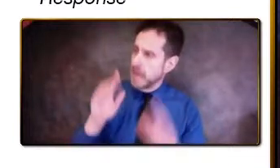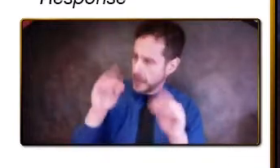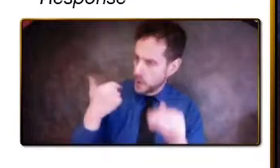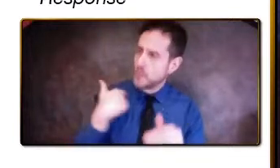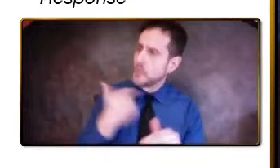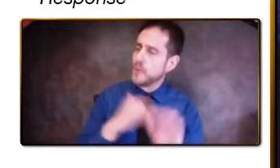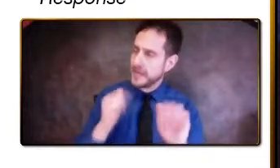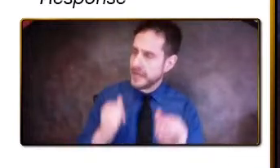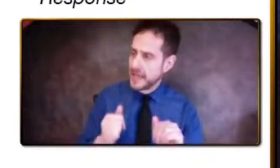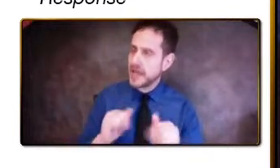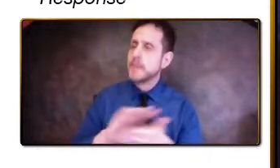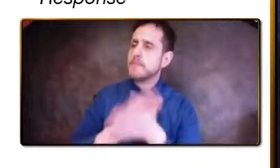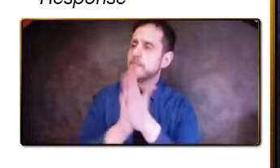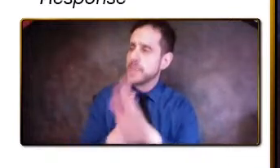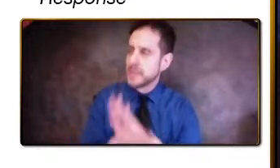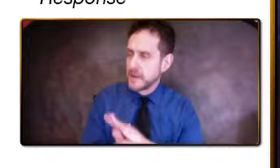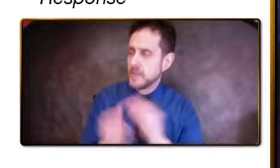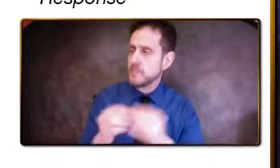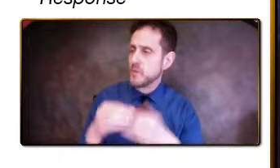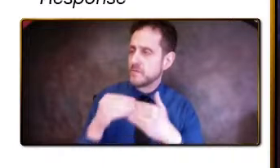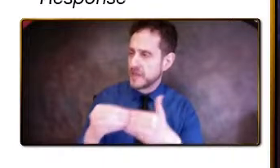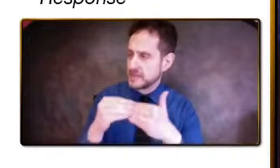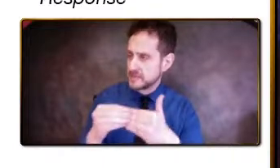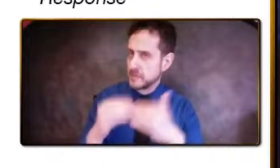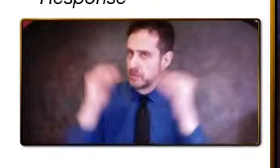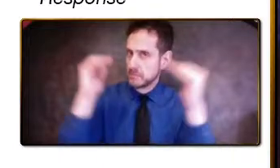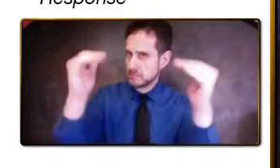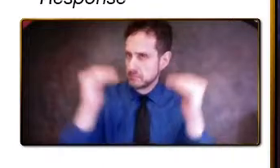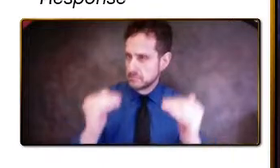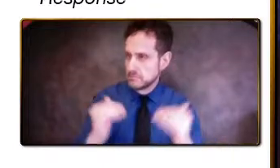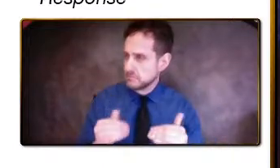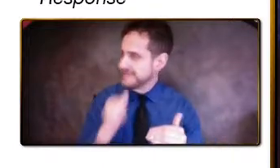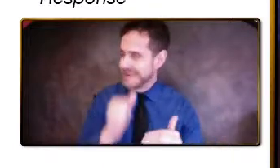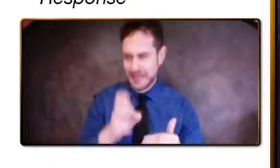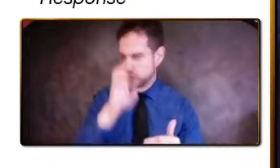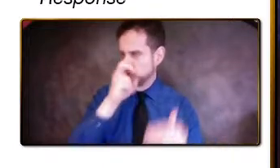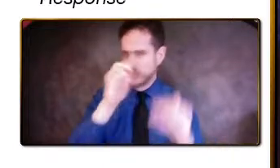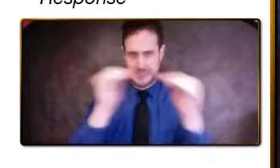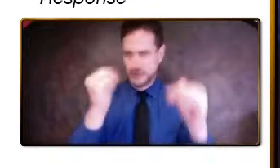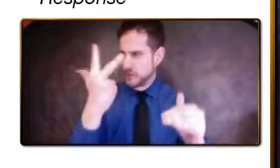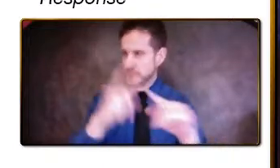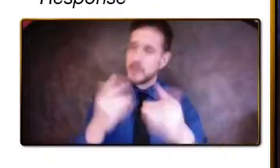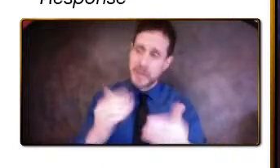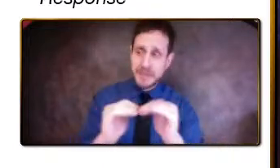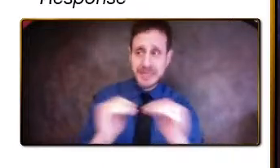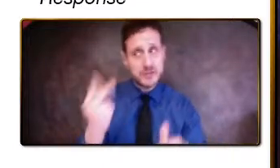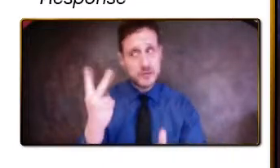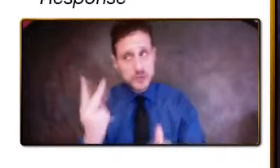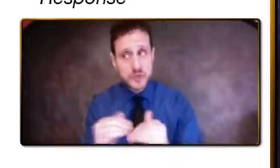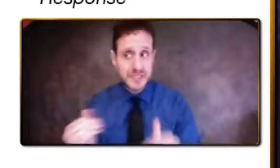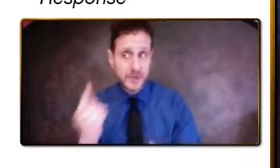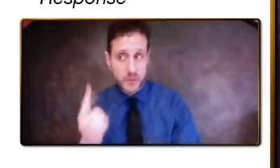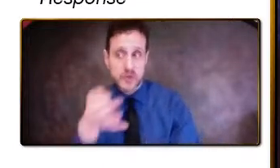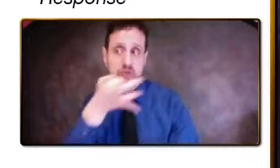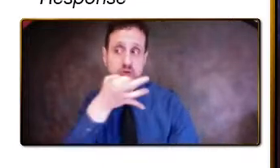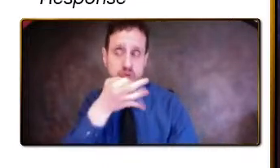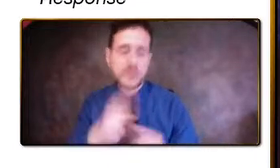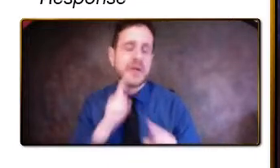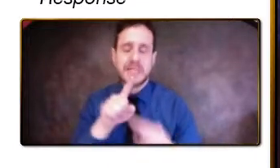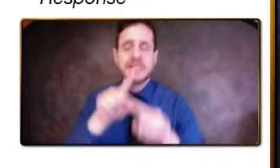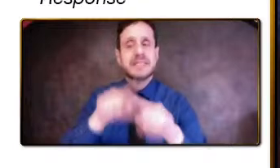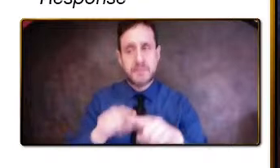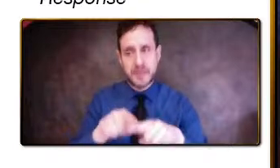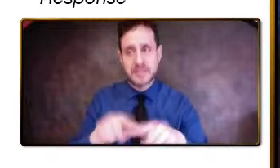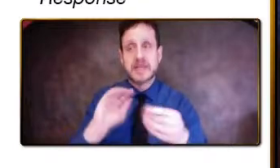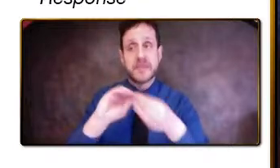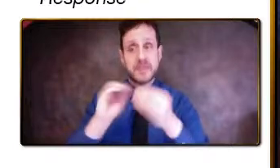move Chicago into lower tiers than Tier 3 sometime soon. But it will all be based upon the metrics